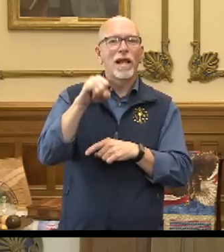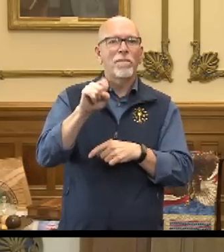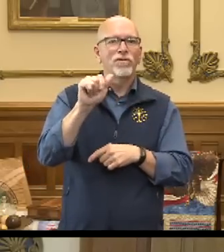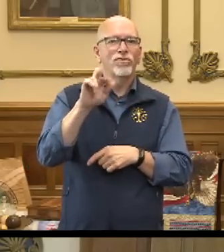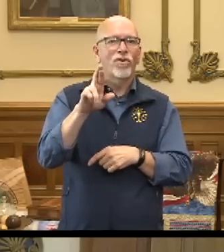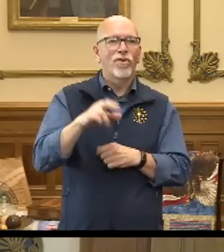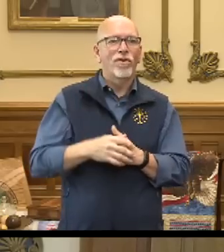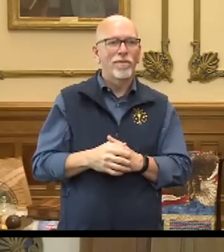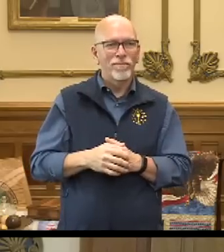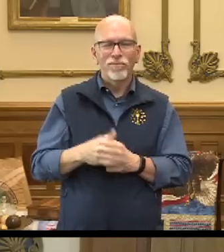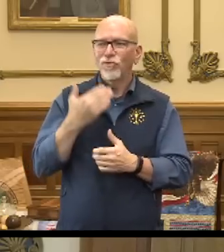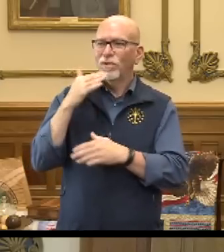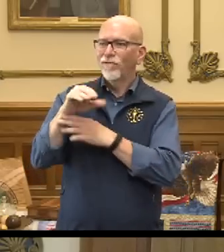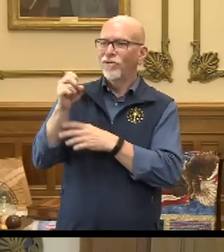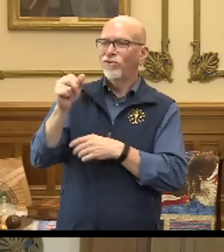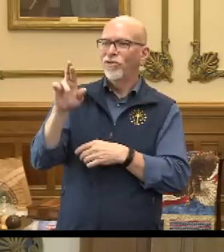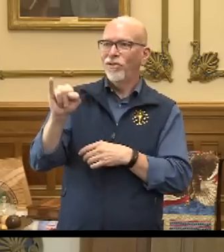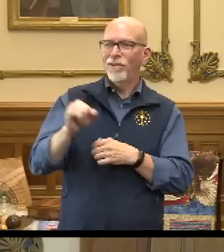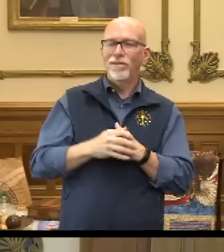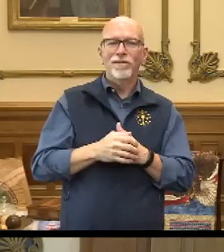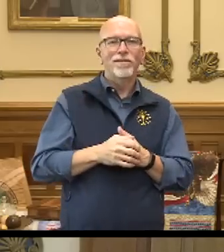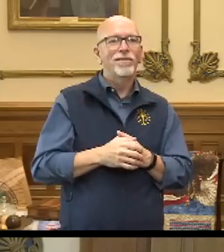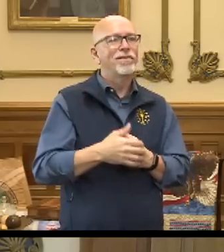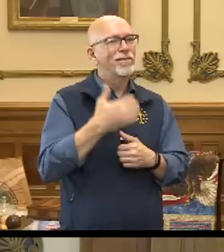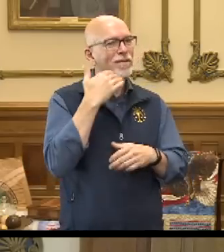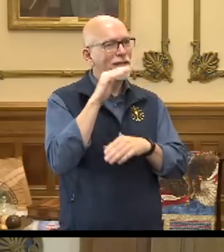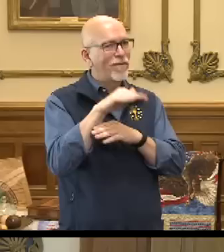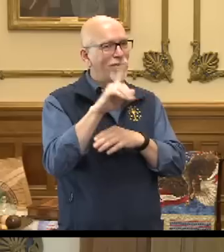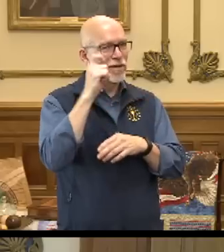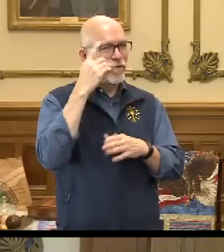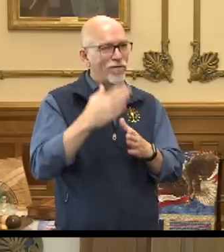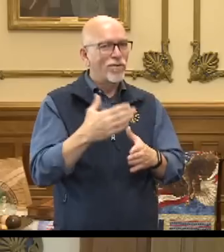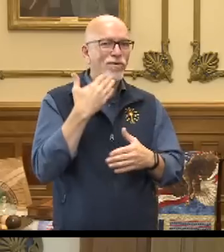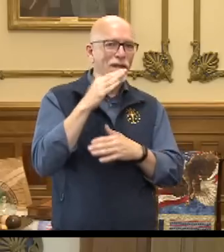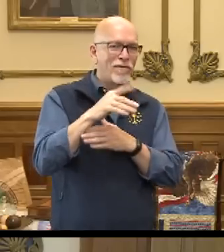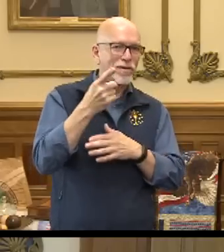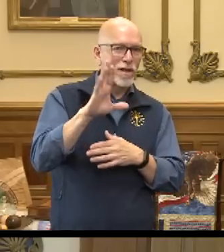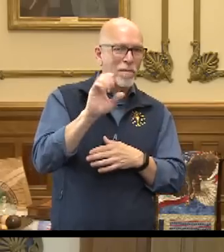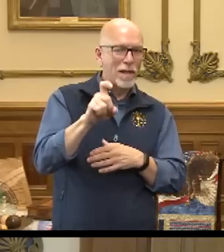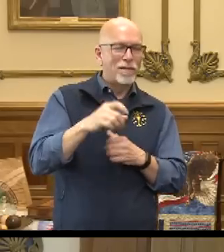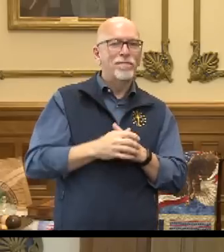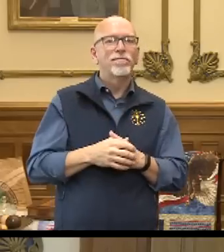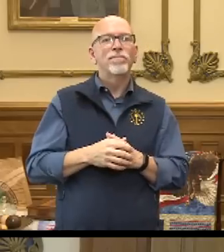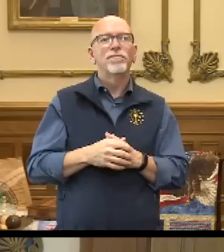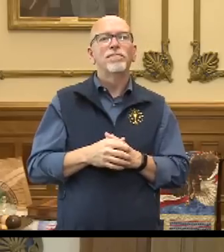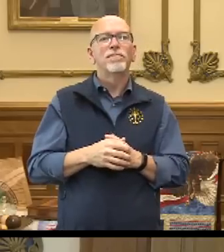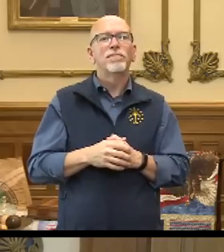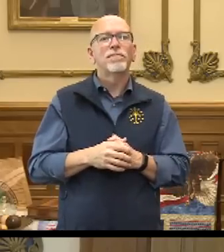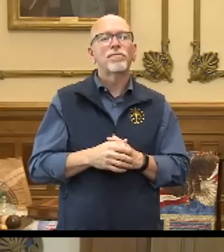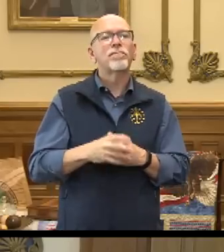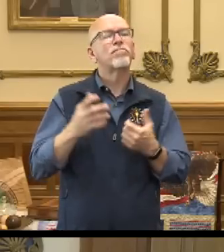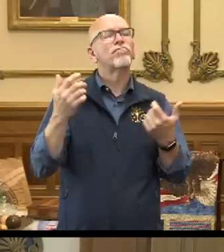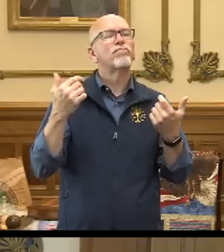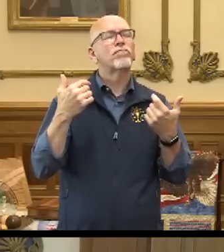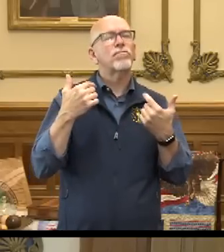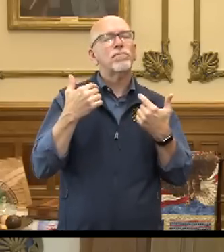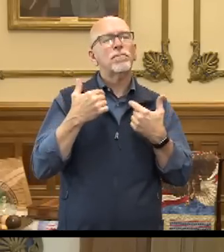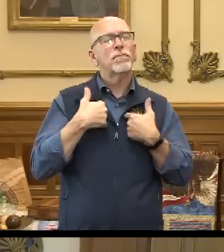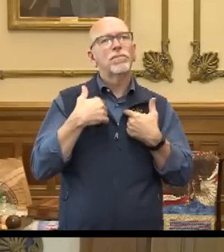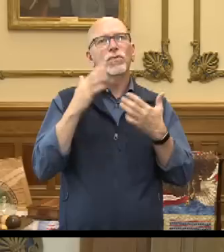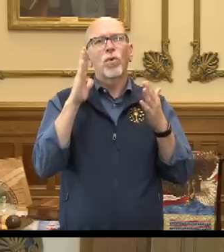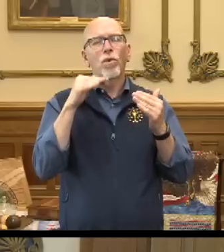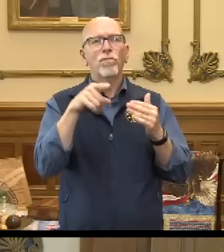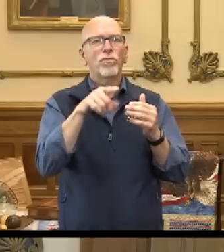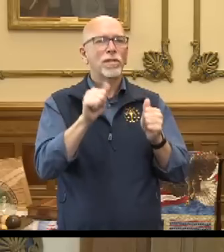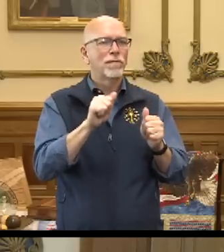Star. Good afternoon, Sherry. Good afternoon, Governor. Good afternoon, Dr. Box. I was hoping you